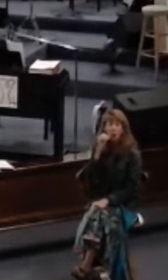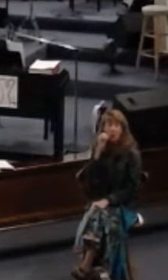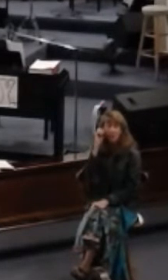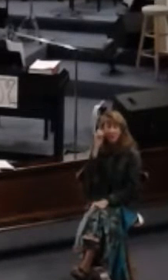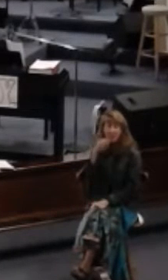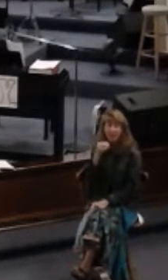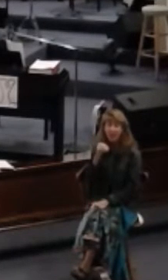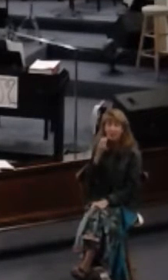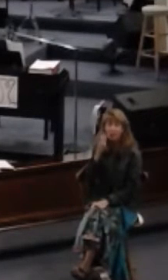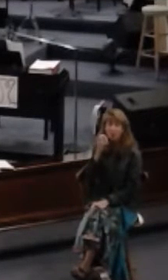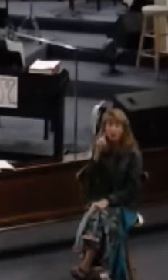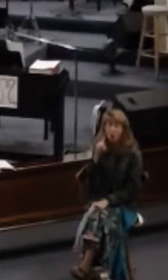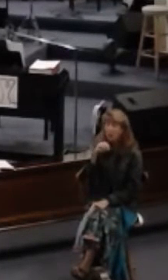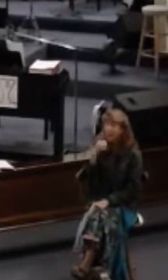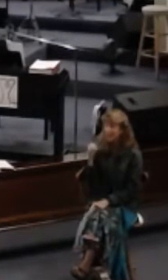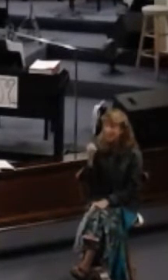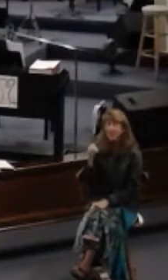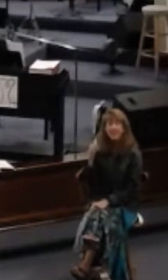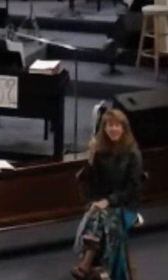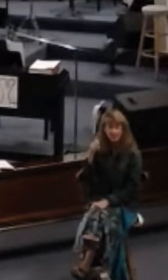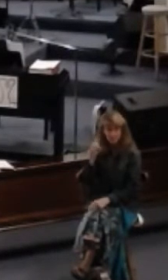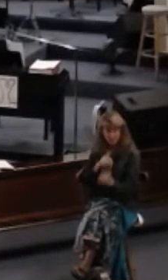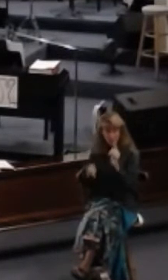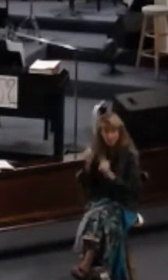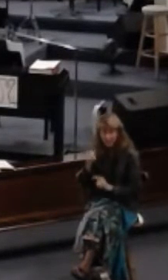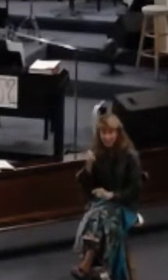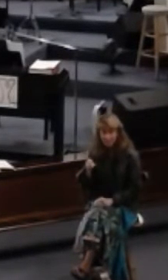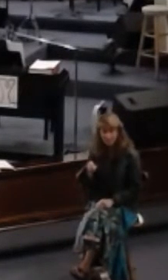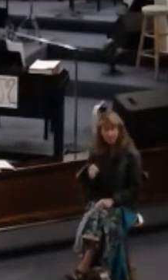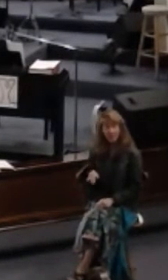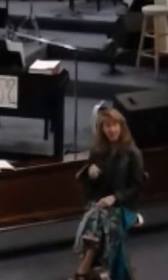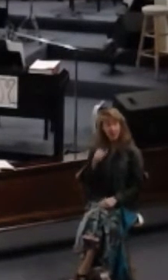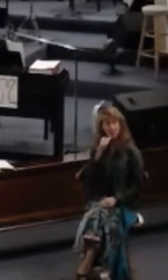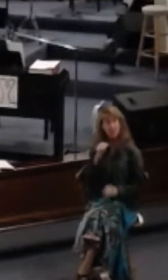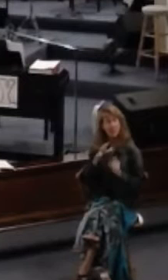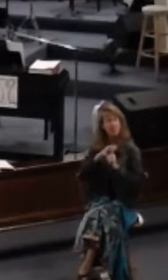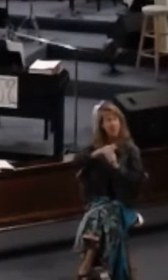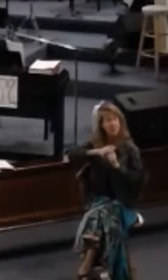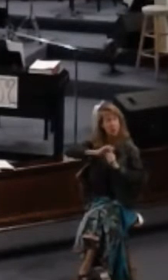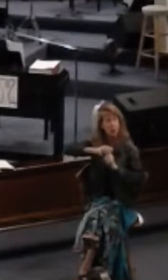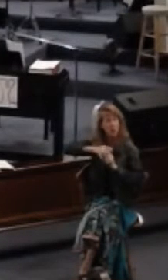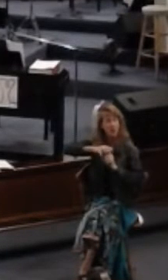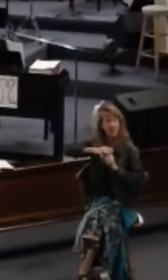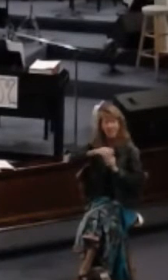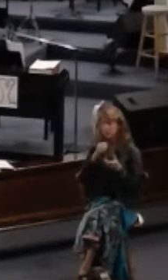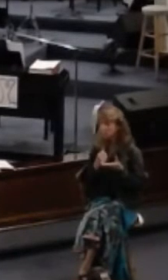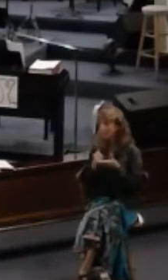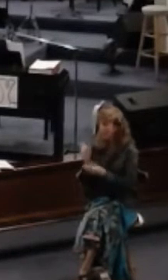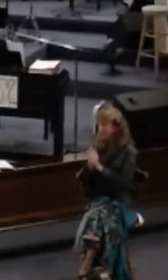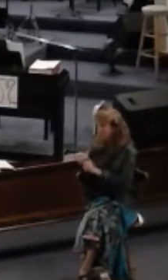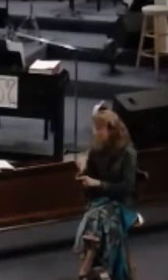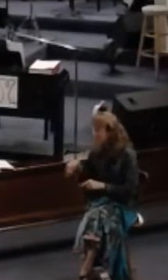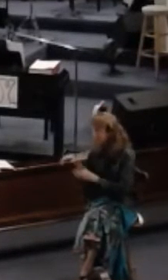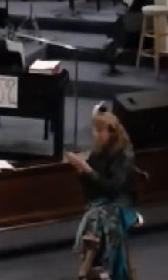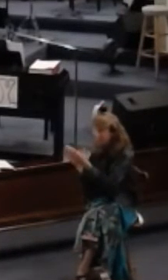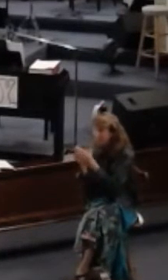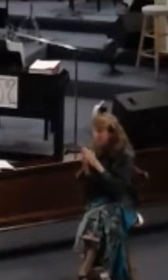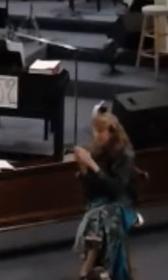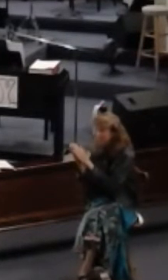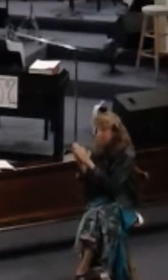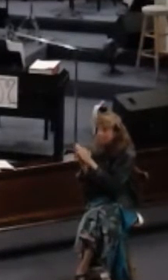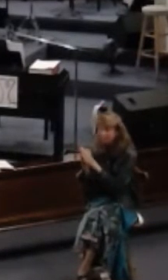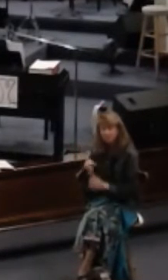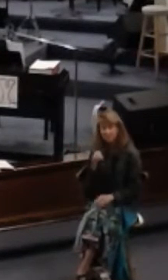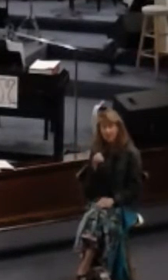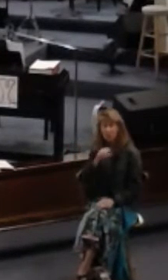needy. It just wouldn't be the cutting edge kind of teaching. And I would be willing to bet that you